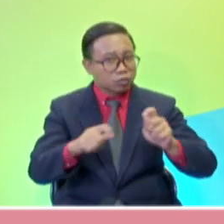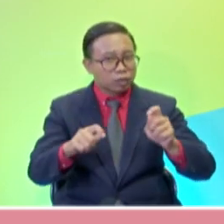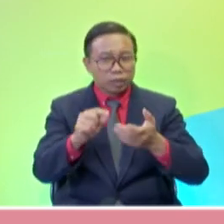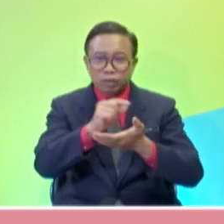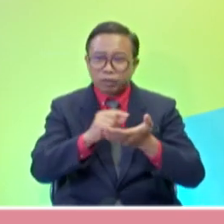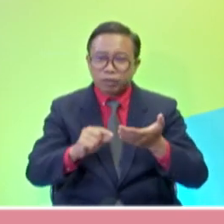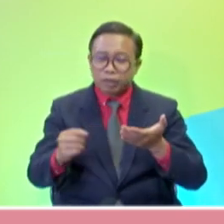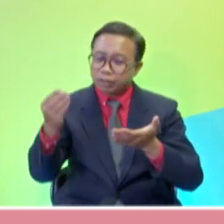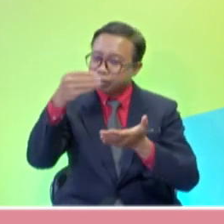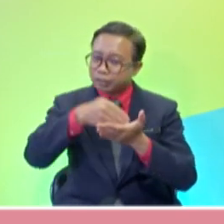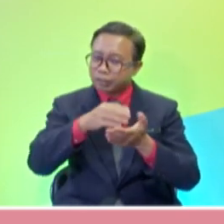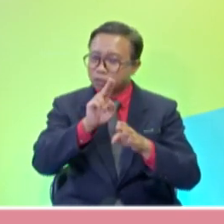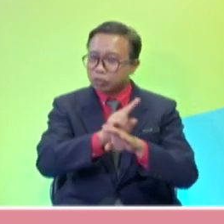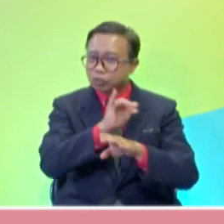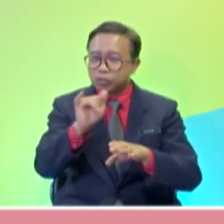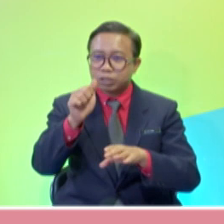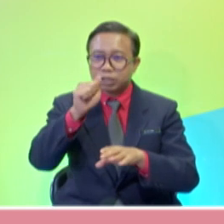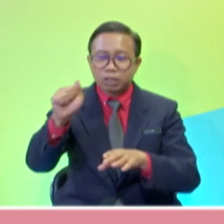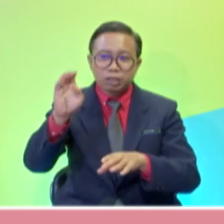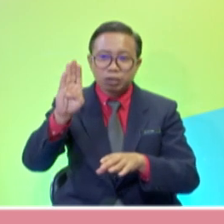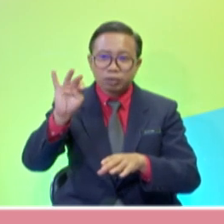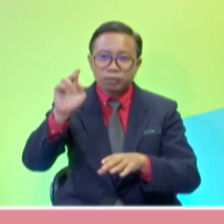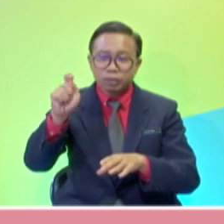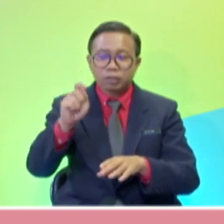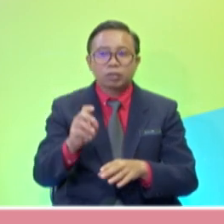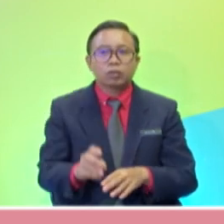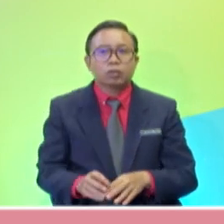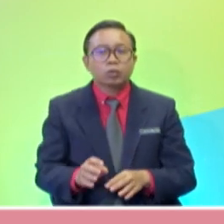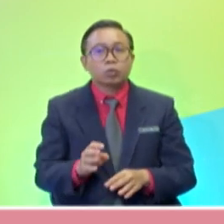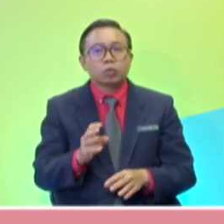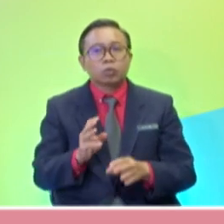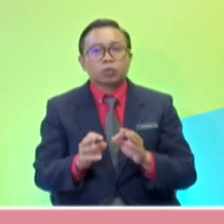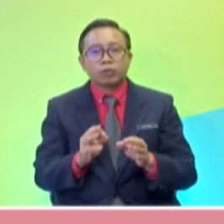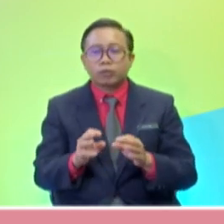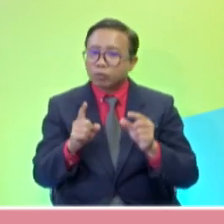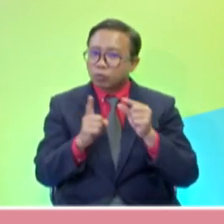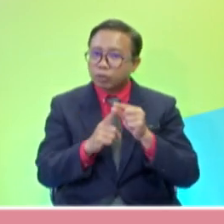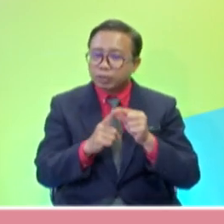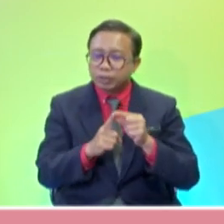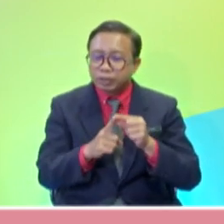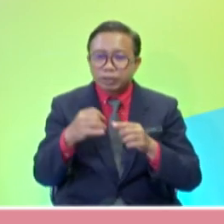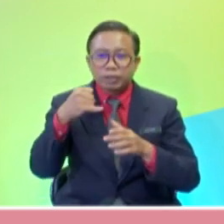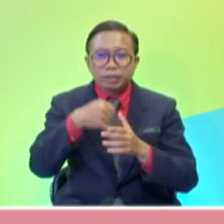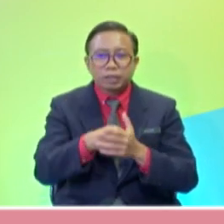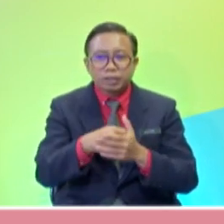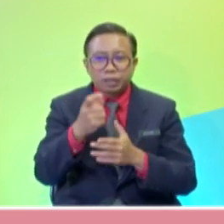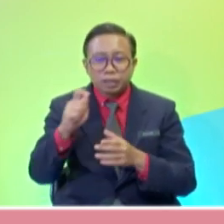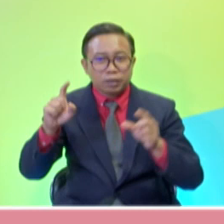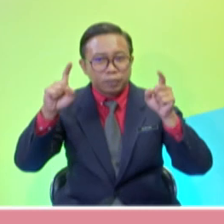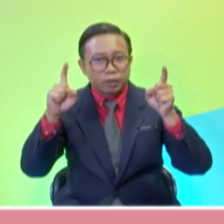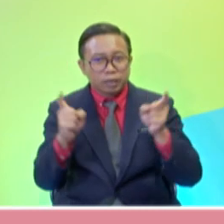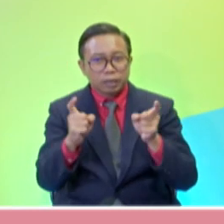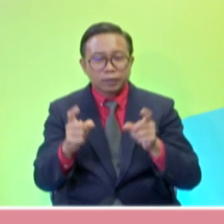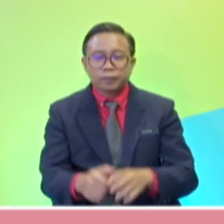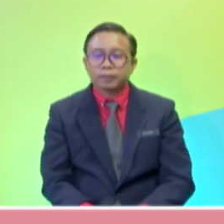rewrite them using a bit with the words in the brackets.